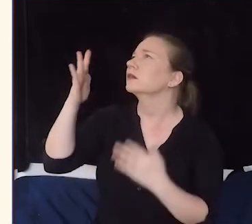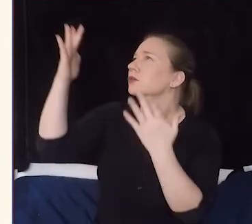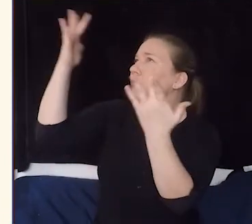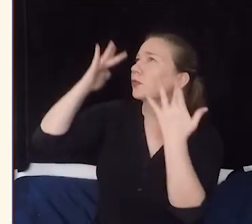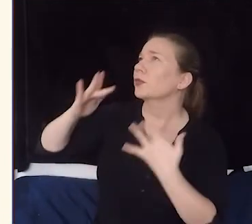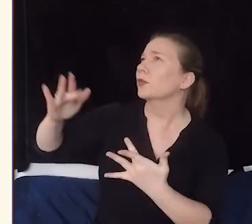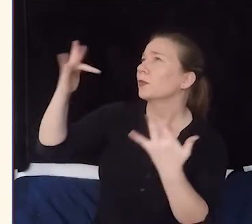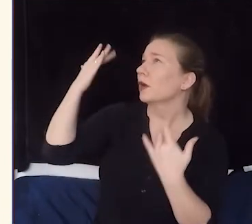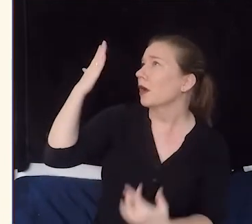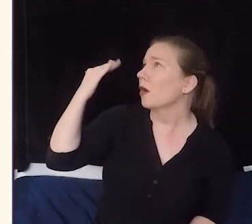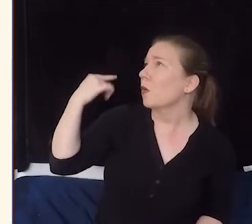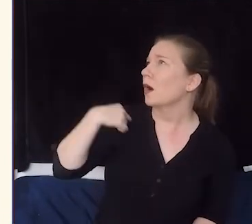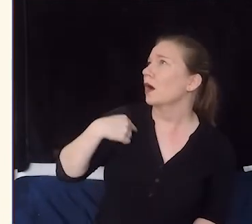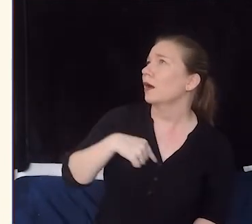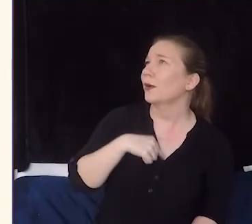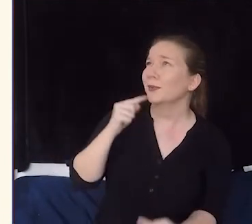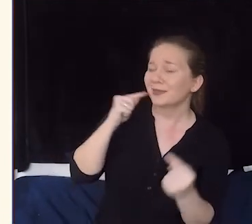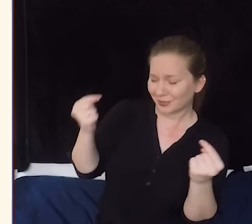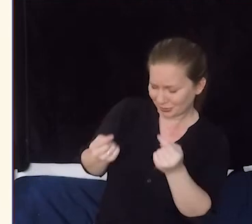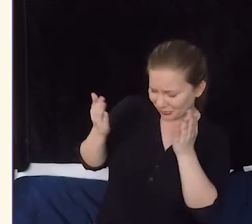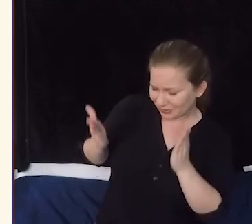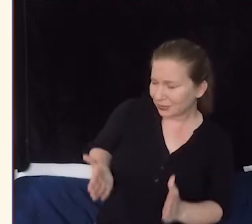are sinners in your sight.